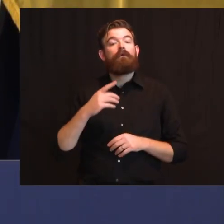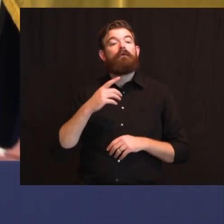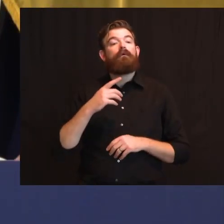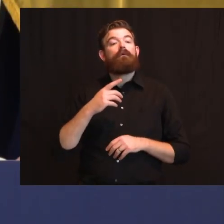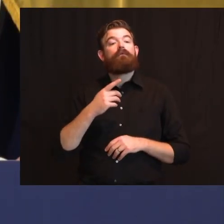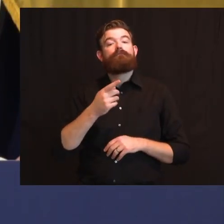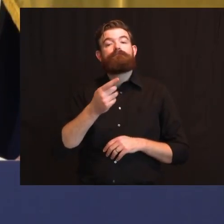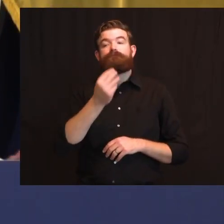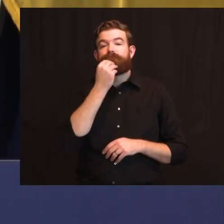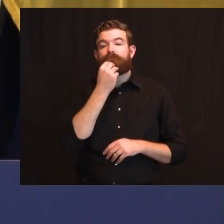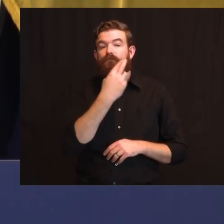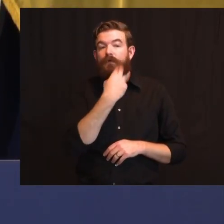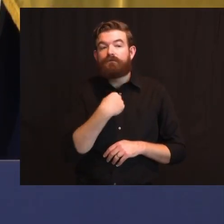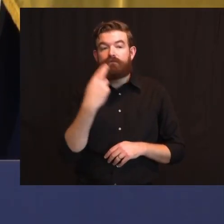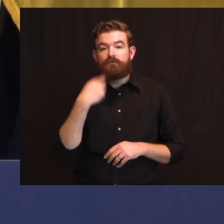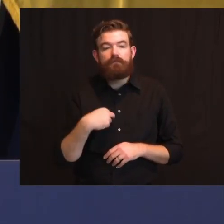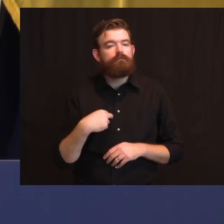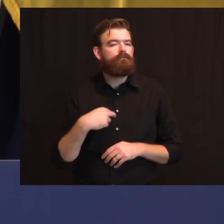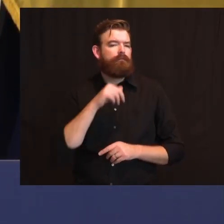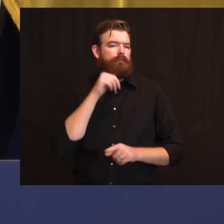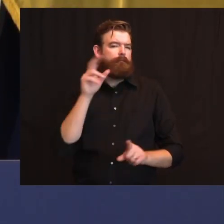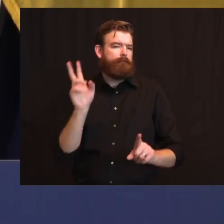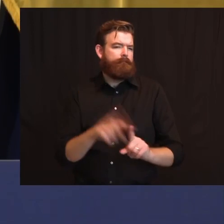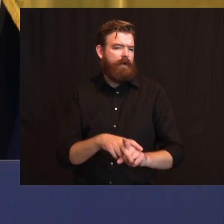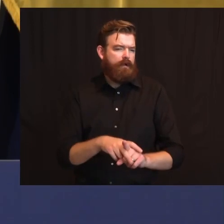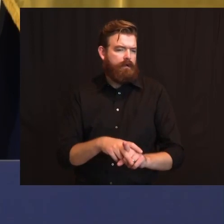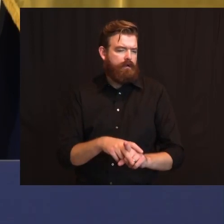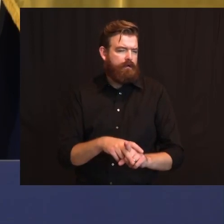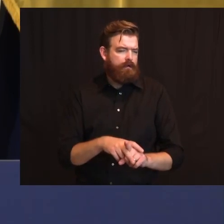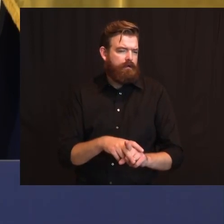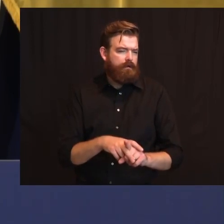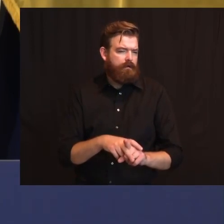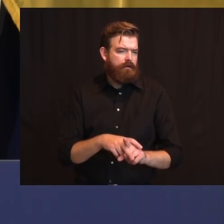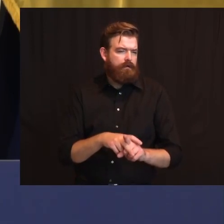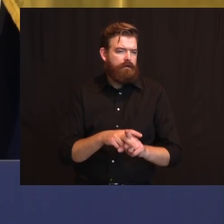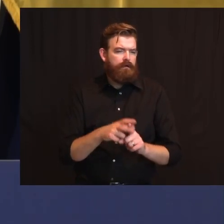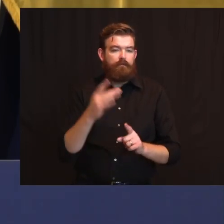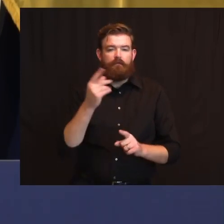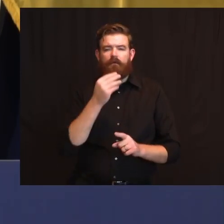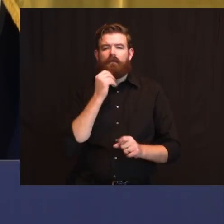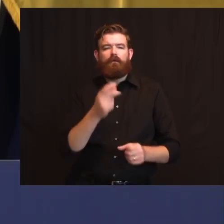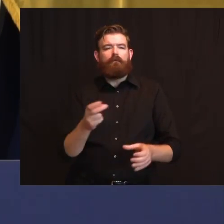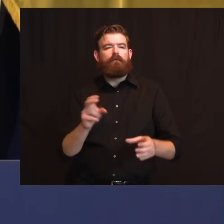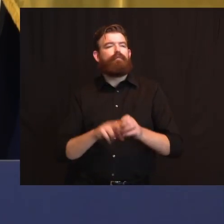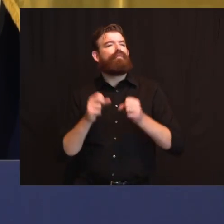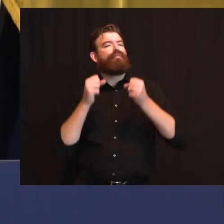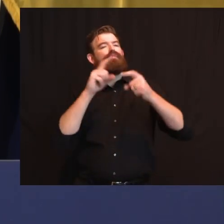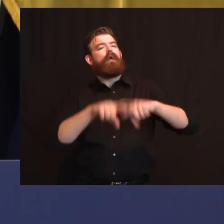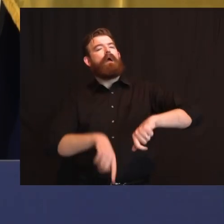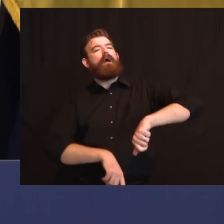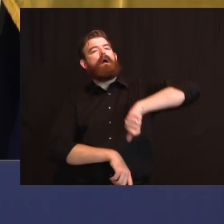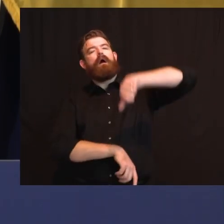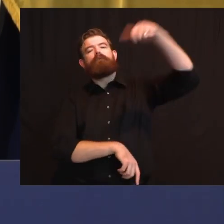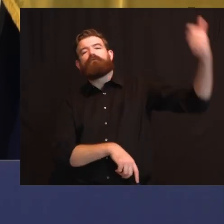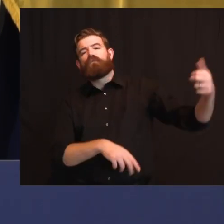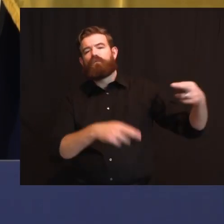place to another in the state to eat. That's a volitional exercise. Where you go to school is typically